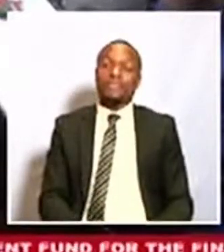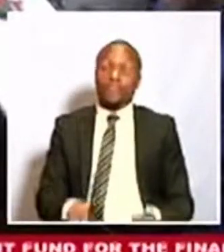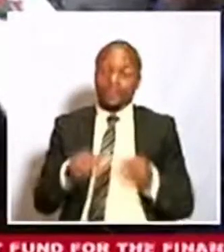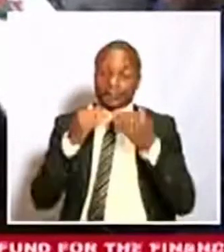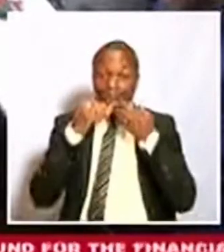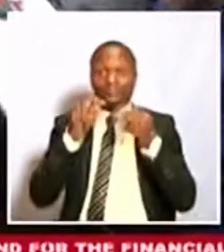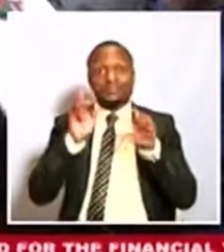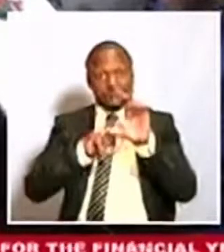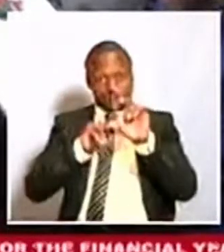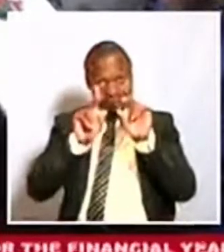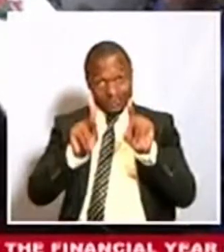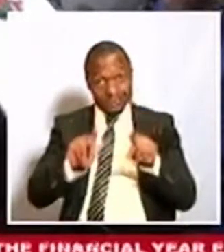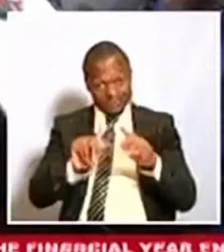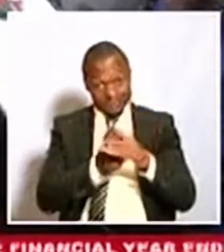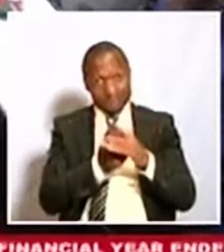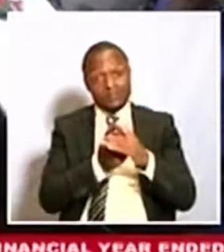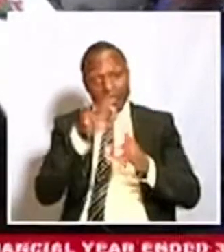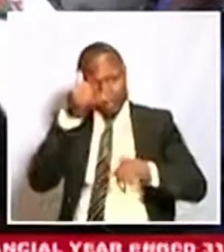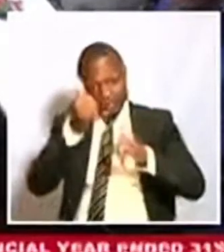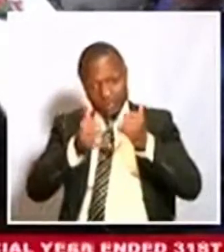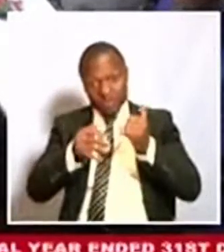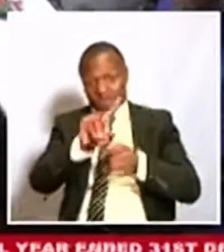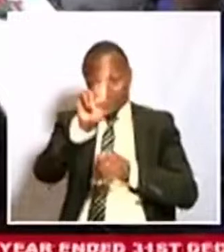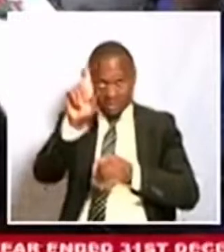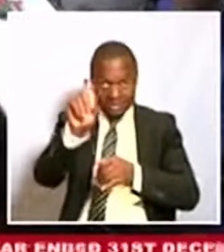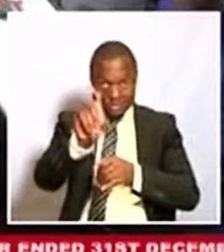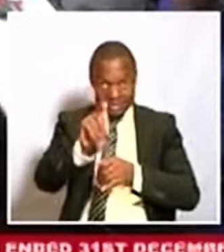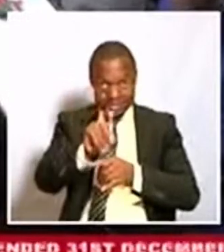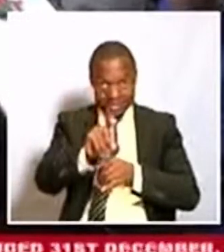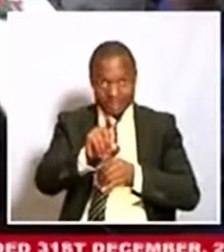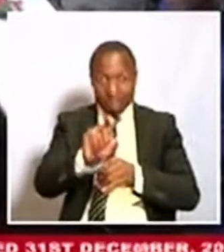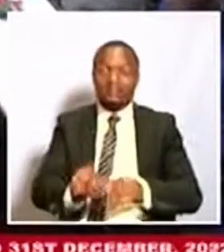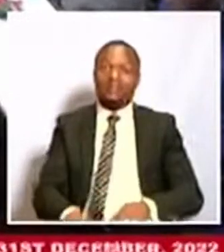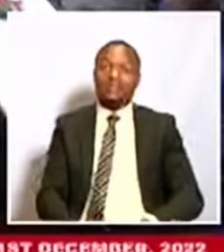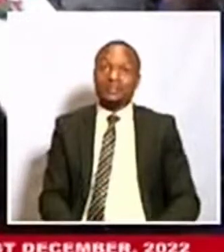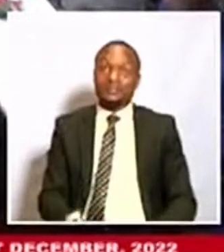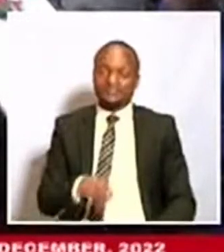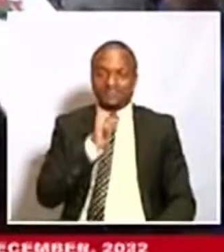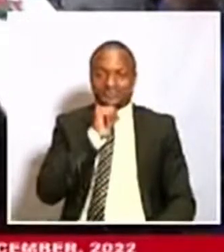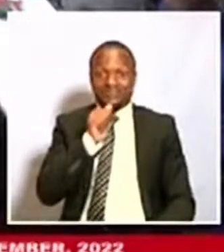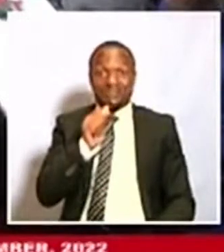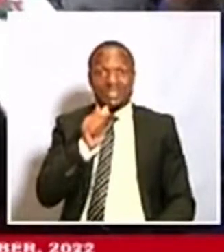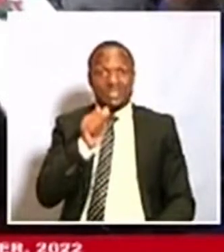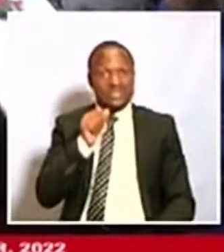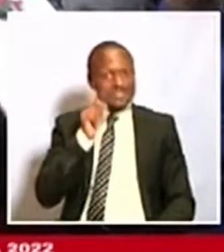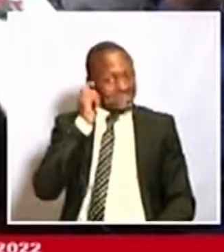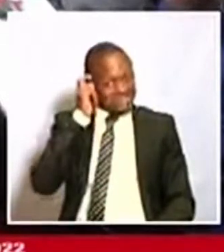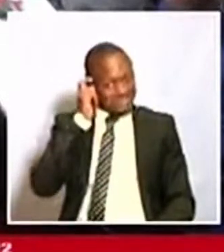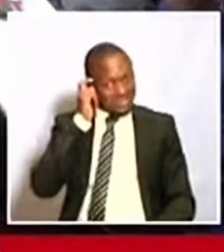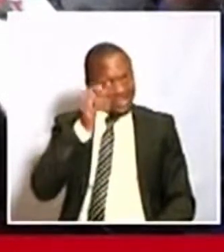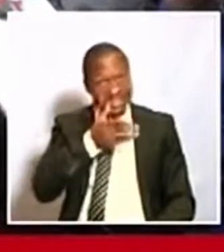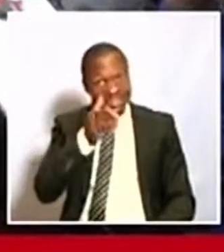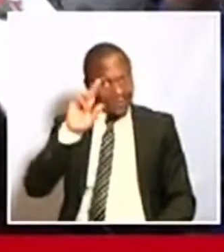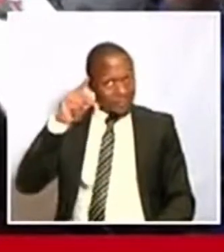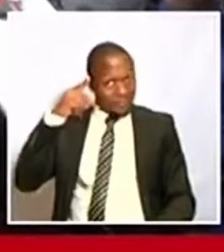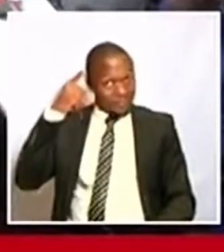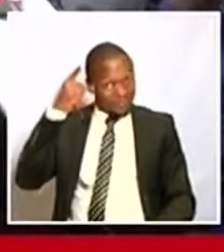Thank you, Chair. I'll start with the last question. I don't think there is any political